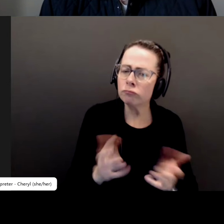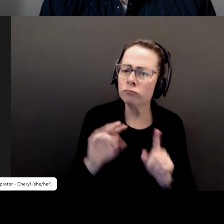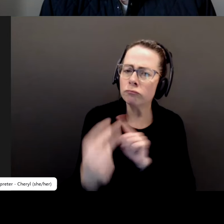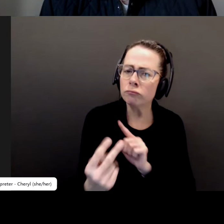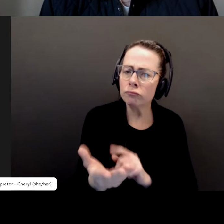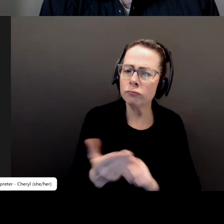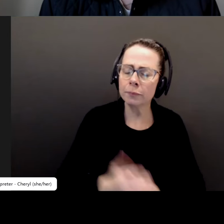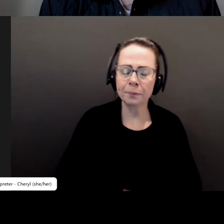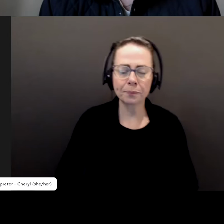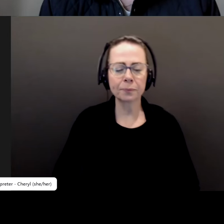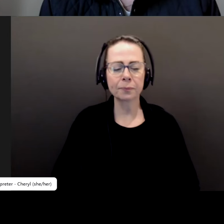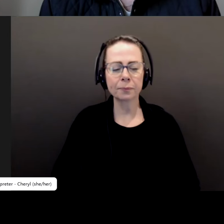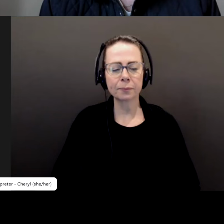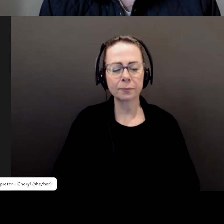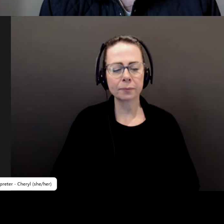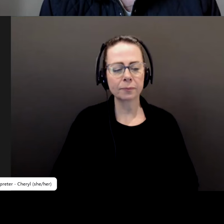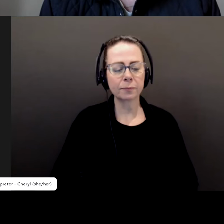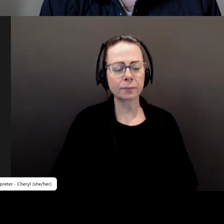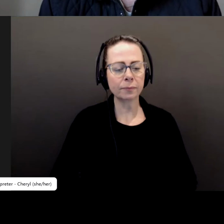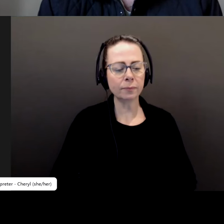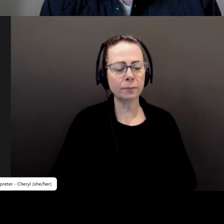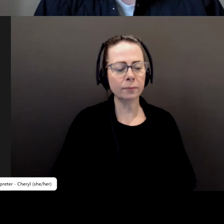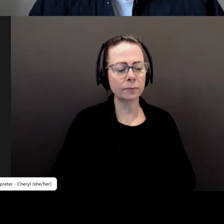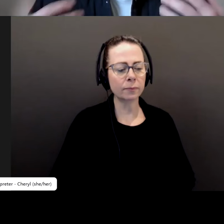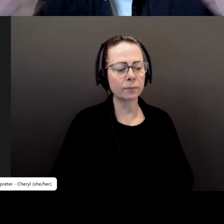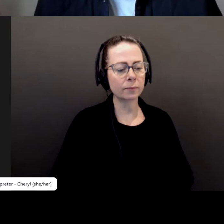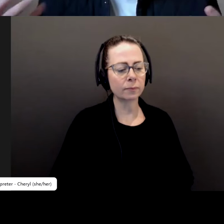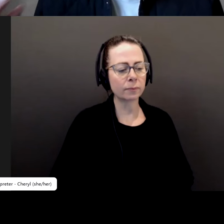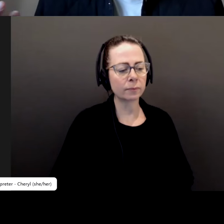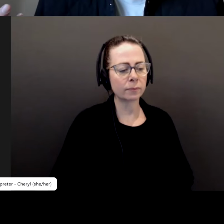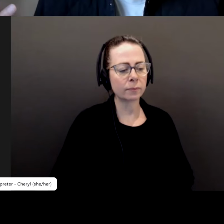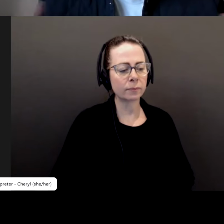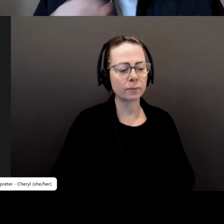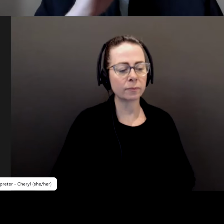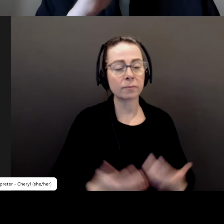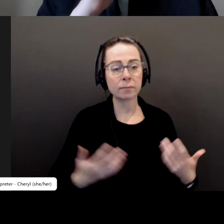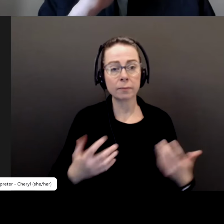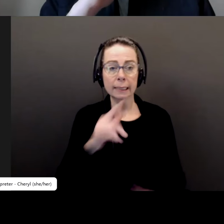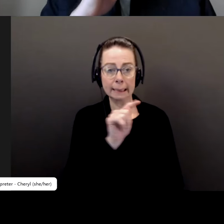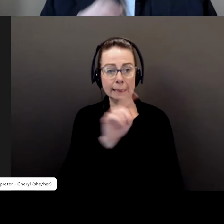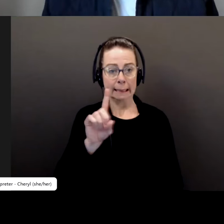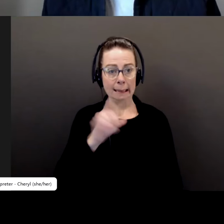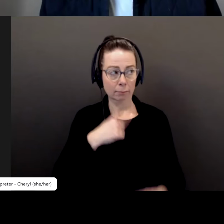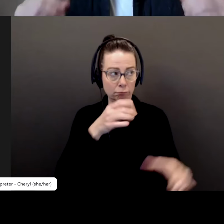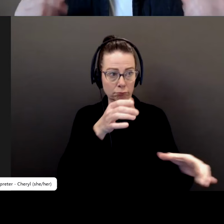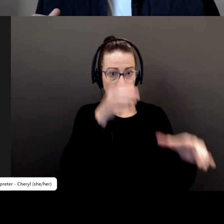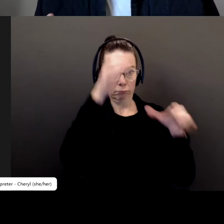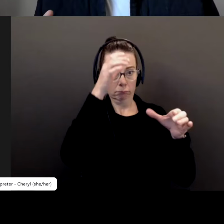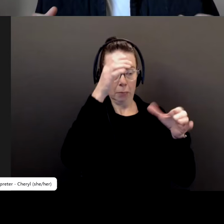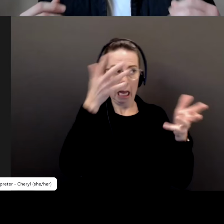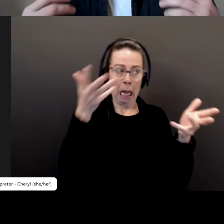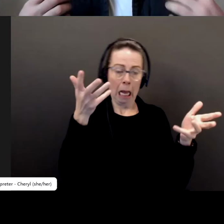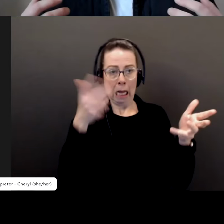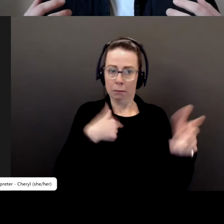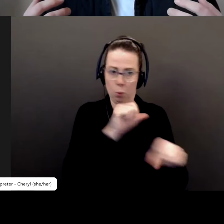So I can only speak to TD, like, again, because I happen to use TD. And I know